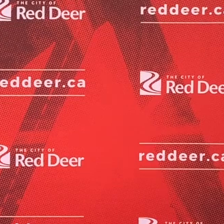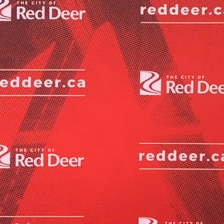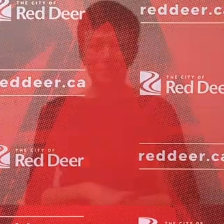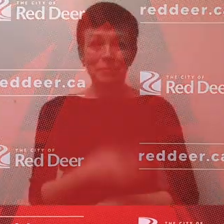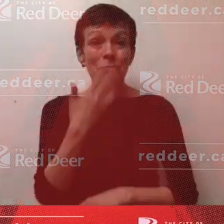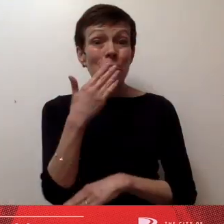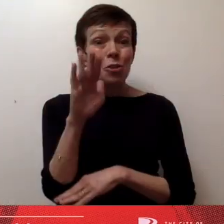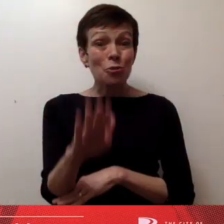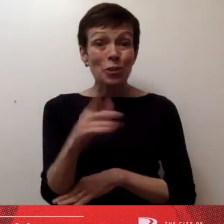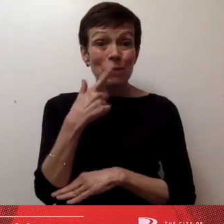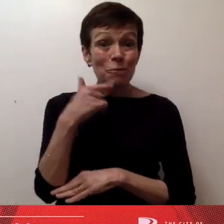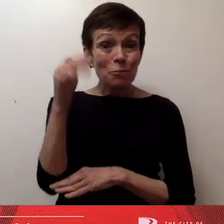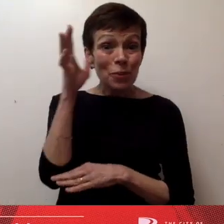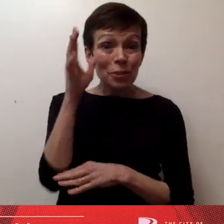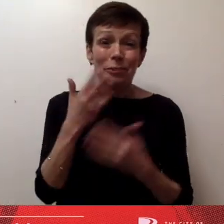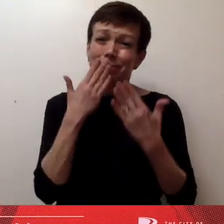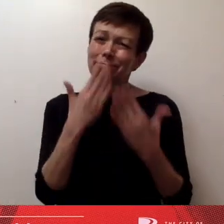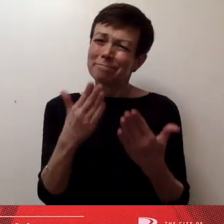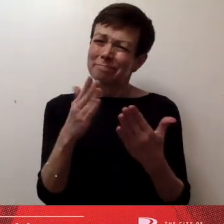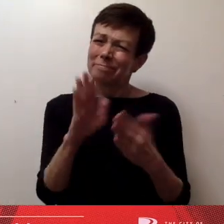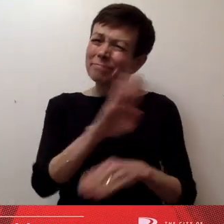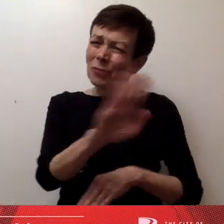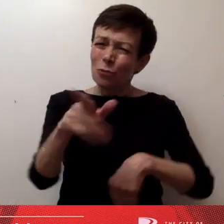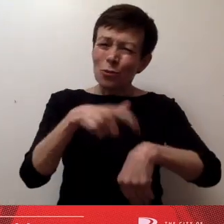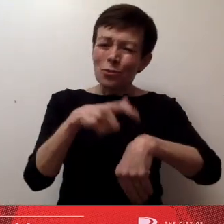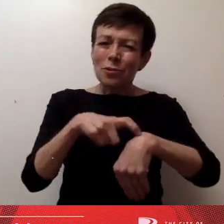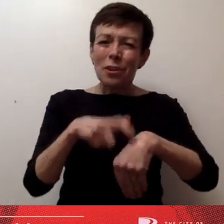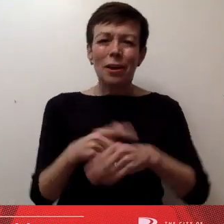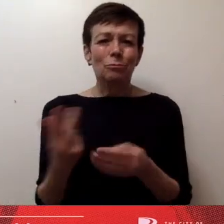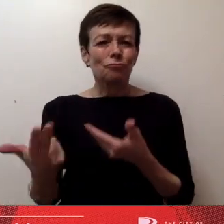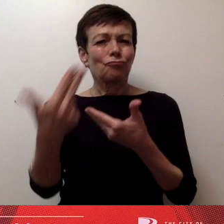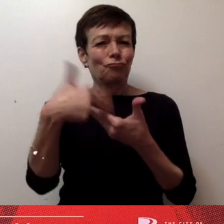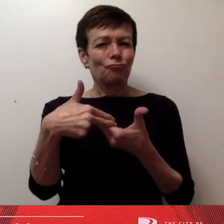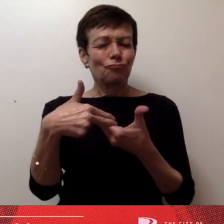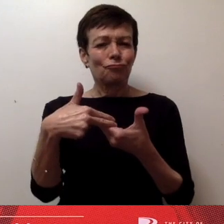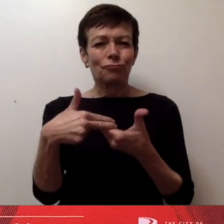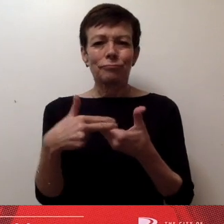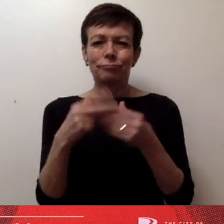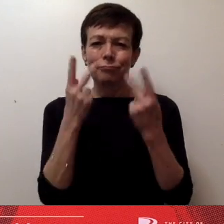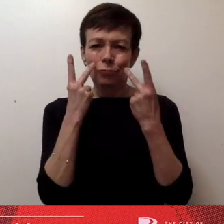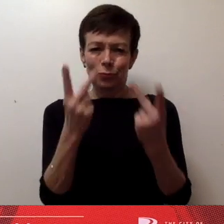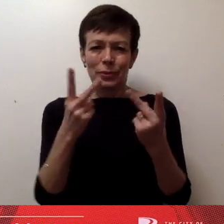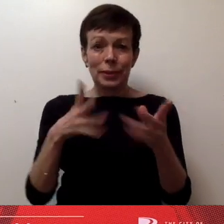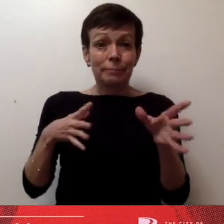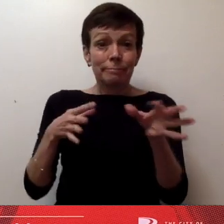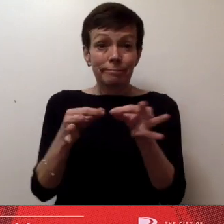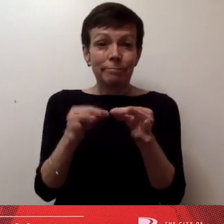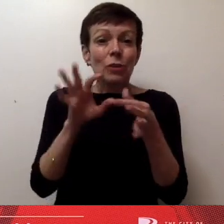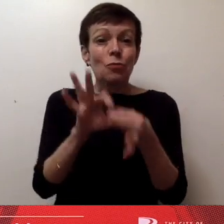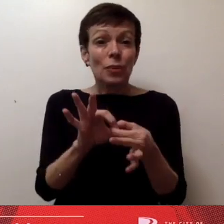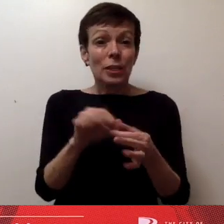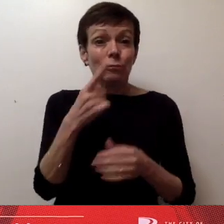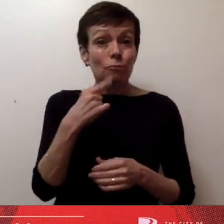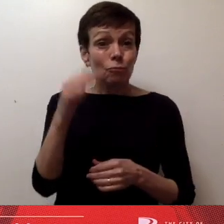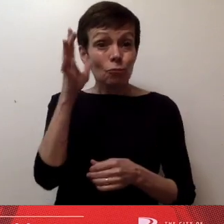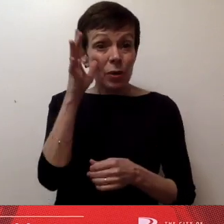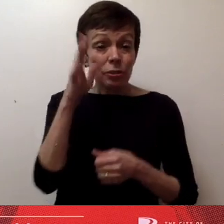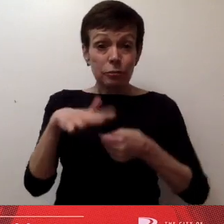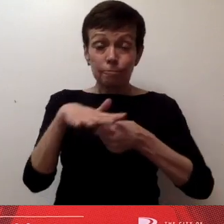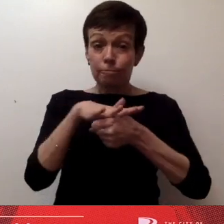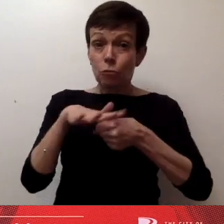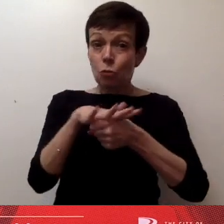Good afternoon, Red Deer. Thank you so much for taking the time to join us for an update with respect to the City of Red Deer's local